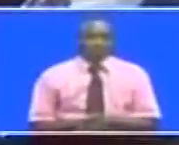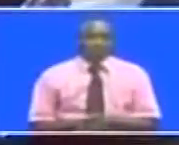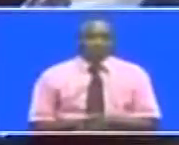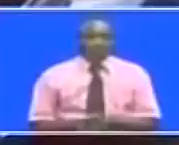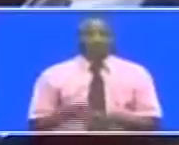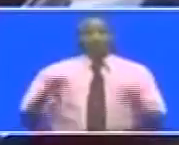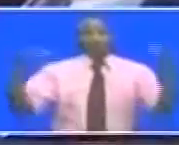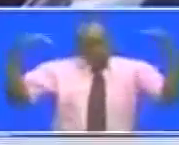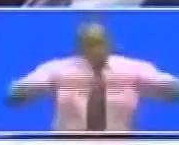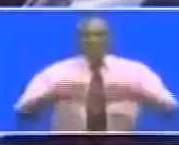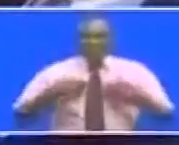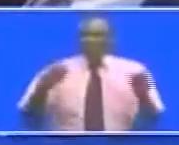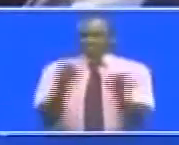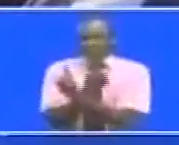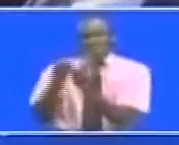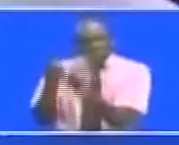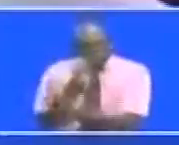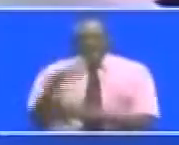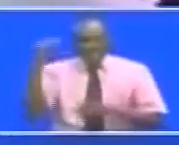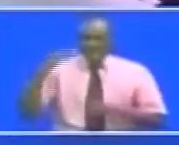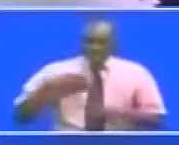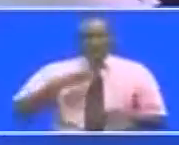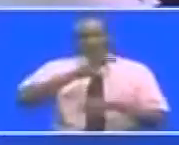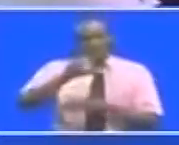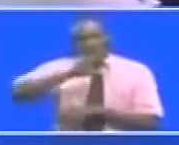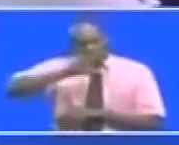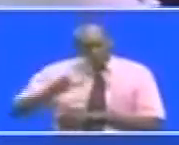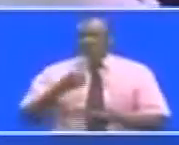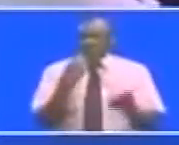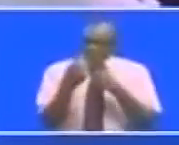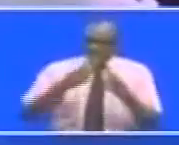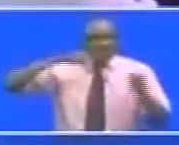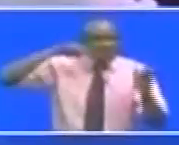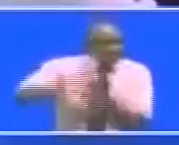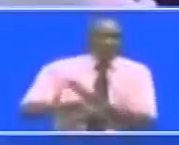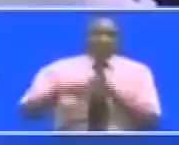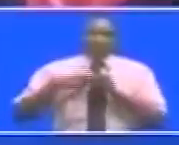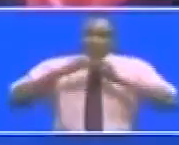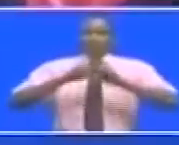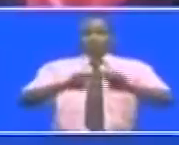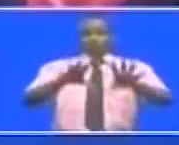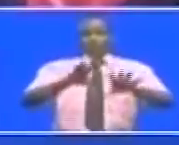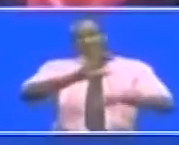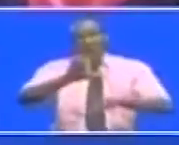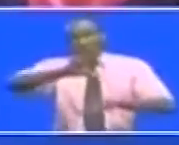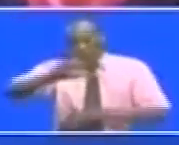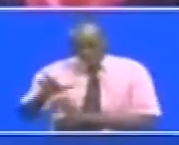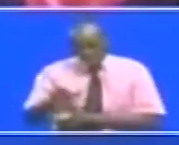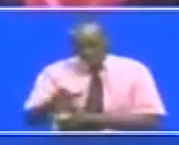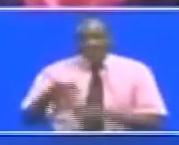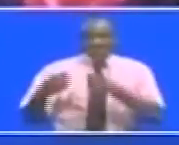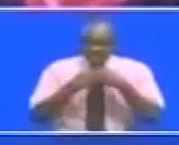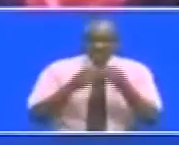The conference brought different key stakeholders together to discuss in depth the system of devolution, its gains and